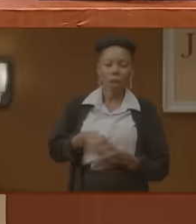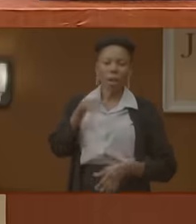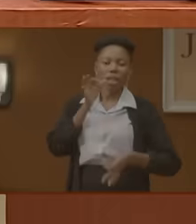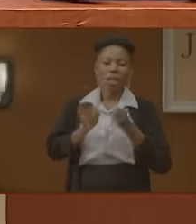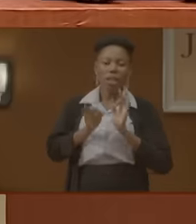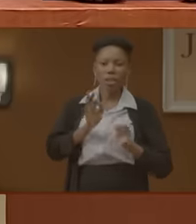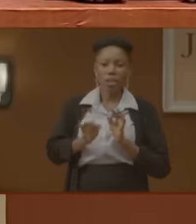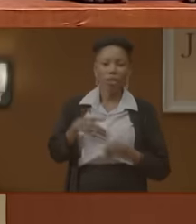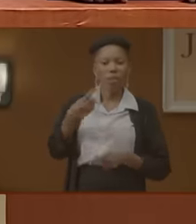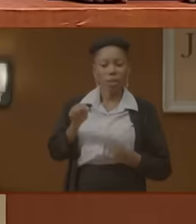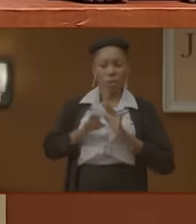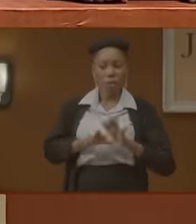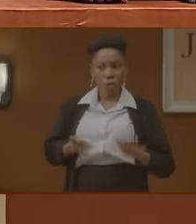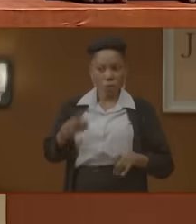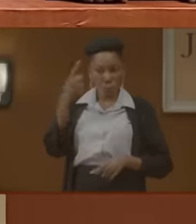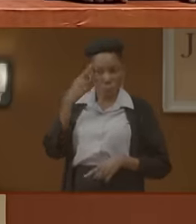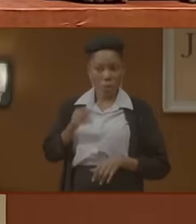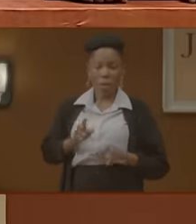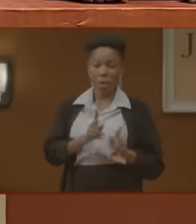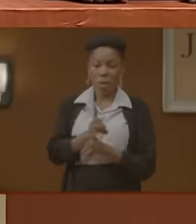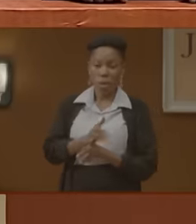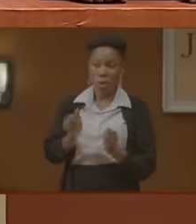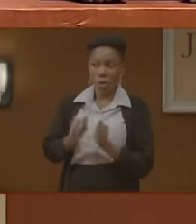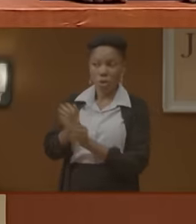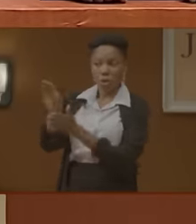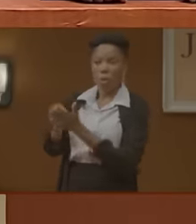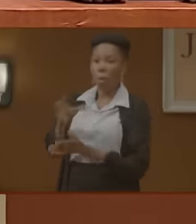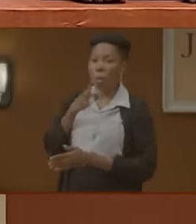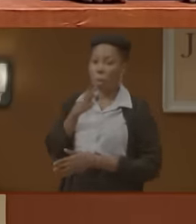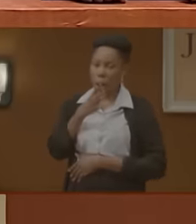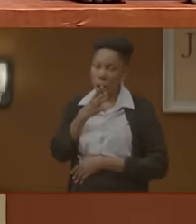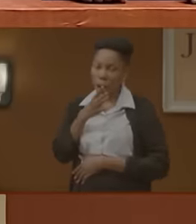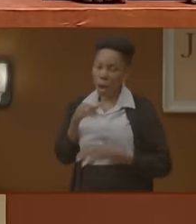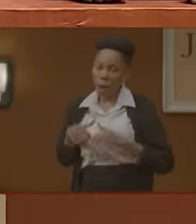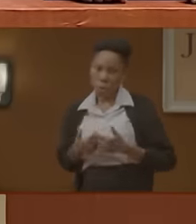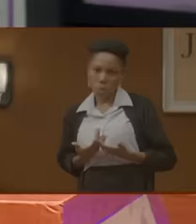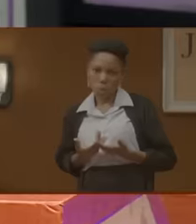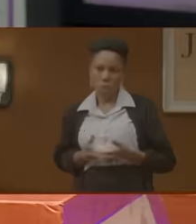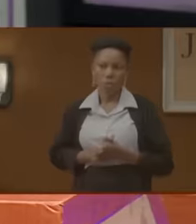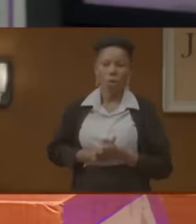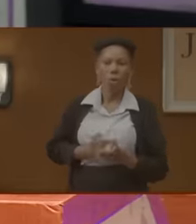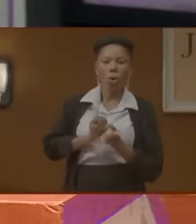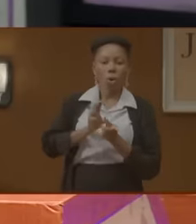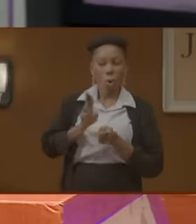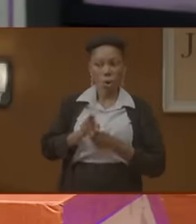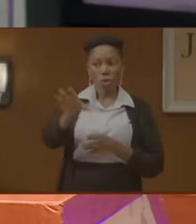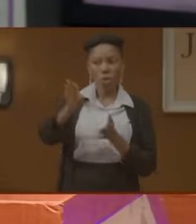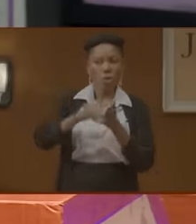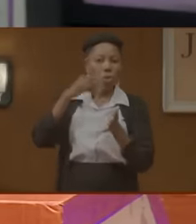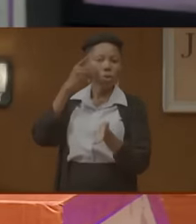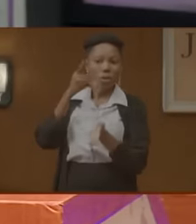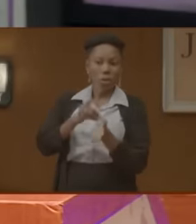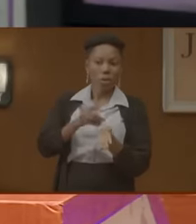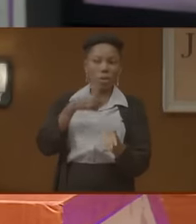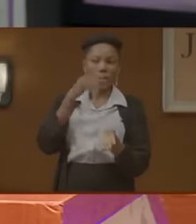mom, it's okay. He will take care of them from there. So my daughter and I suggested that why not let's go to my mom's place. My